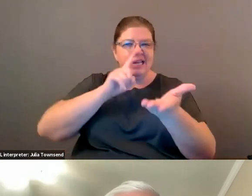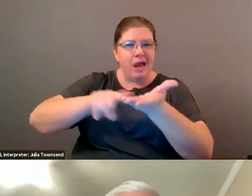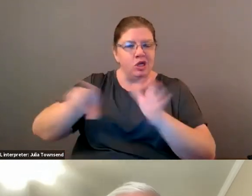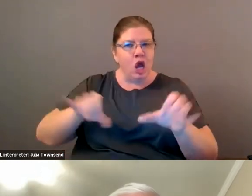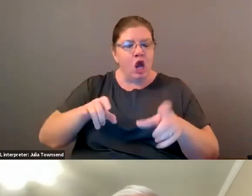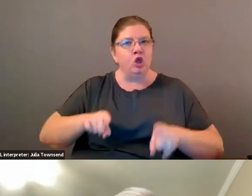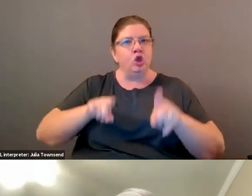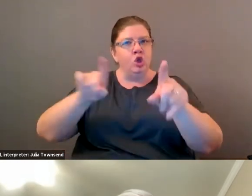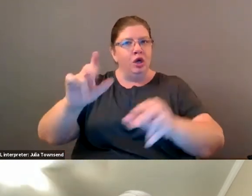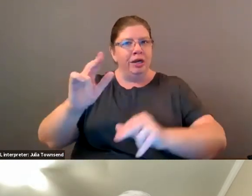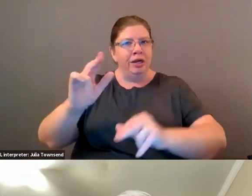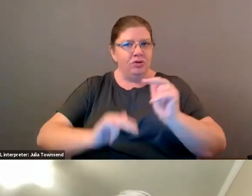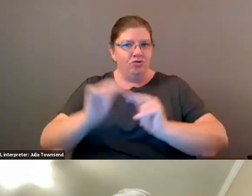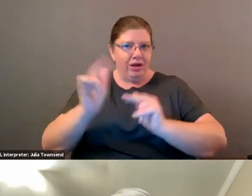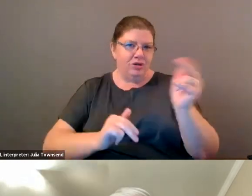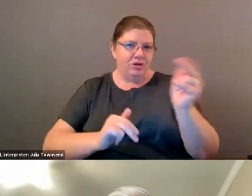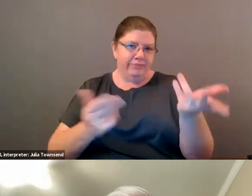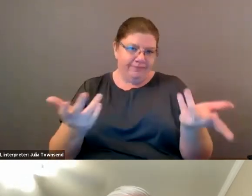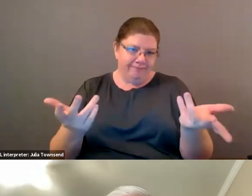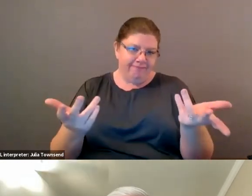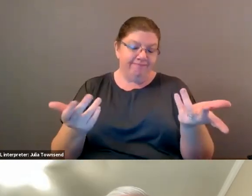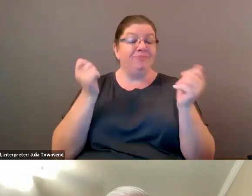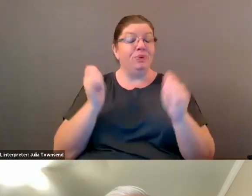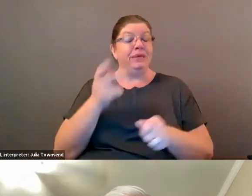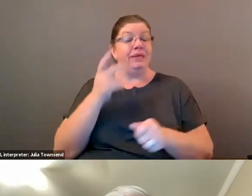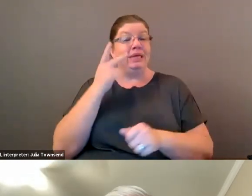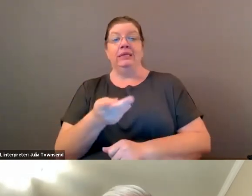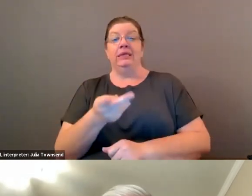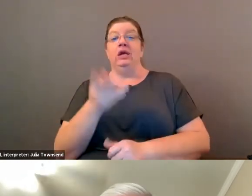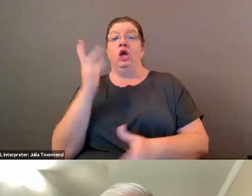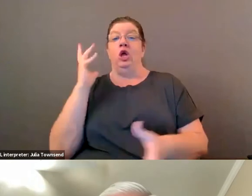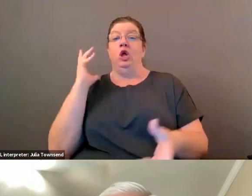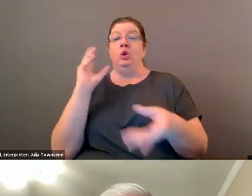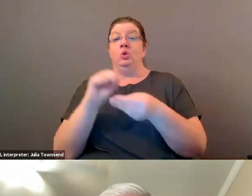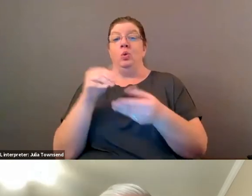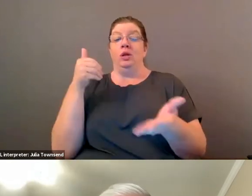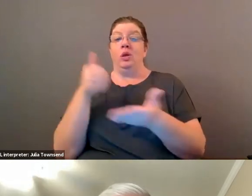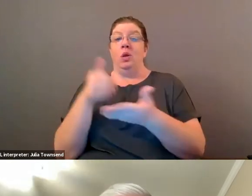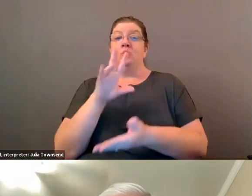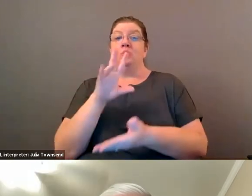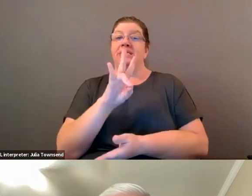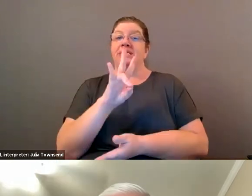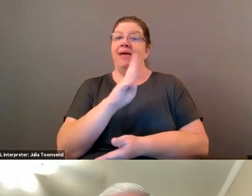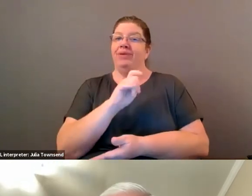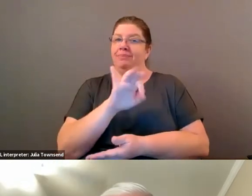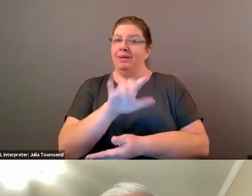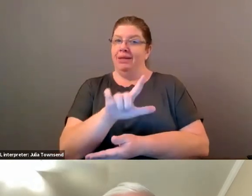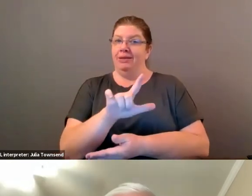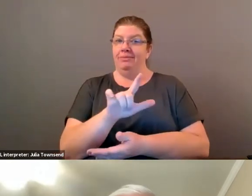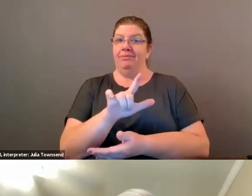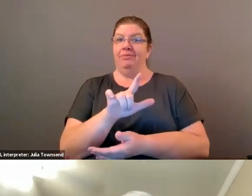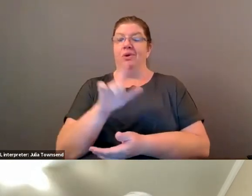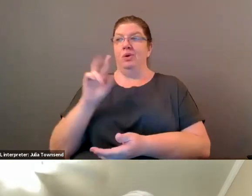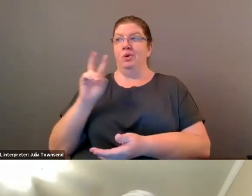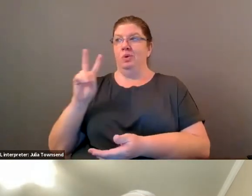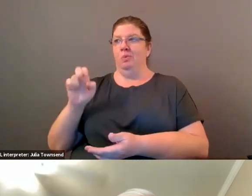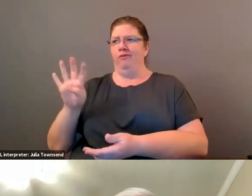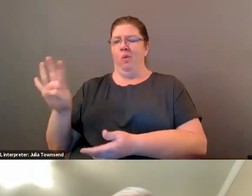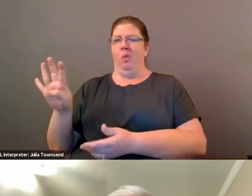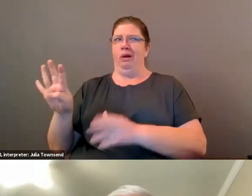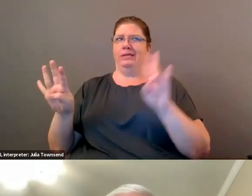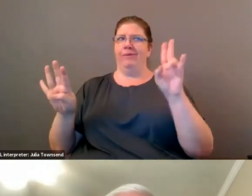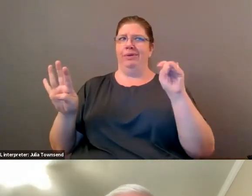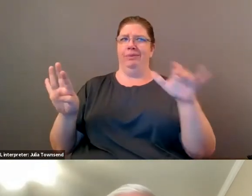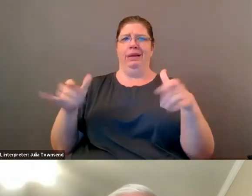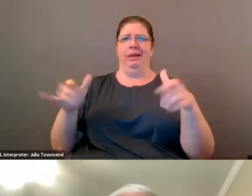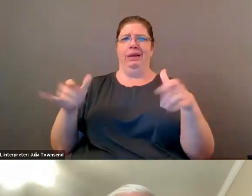construction on the site. So as you can see, the total is closer to $7 million. It's quite a bit away from $2.4 million.